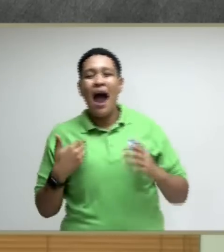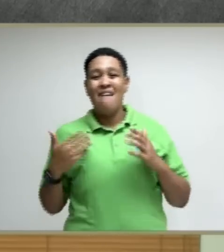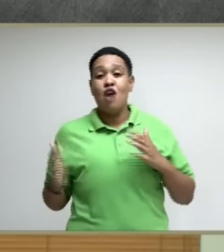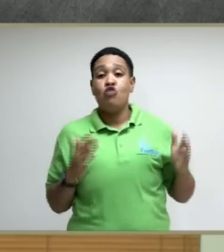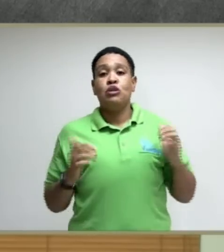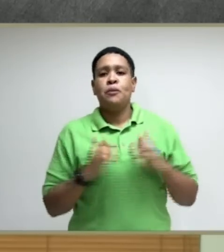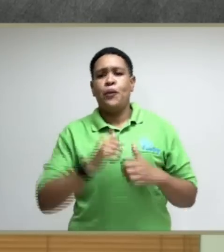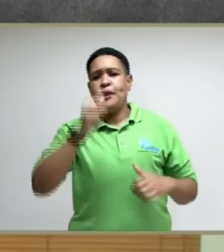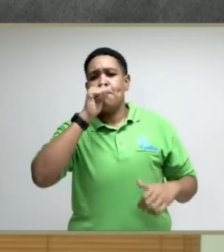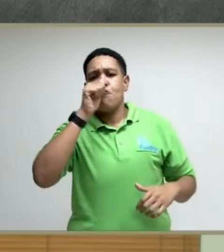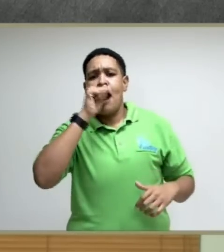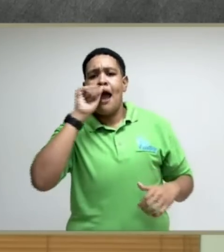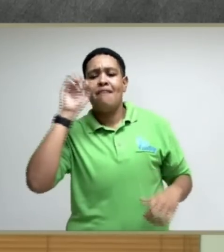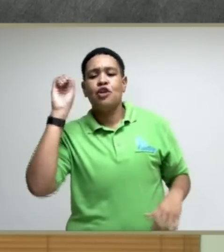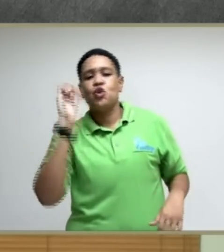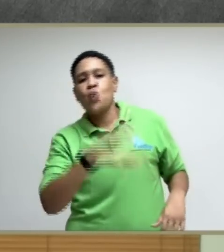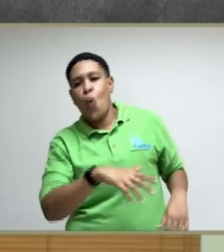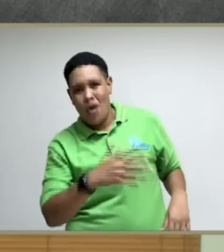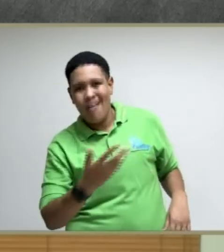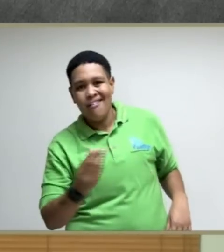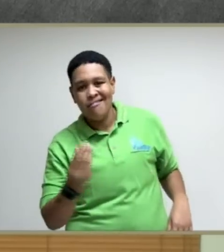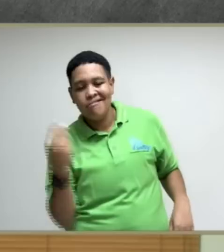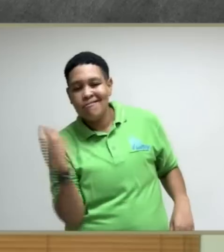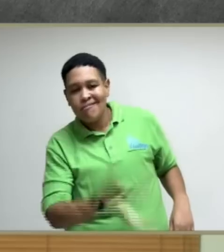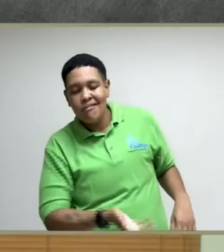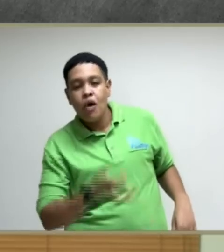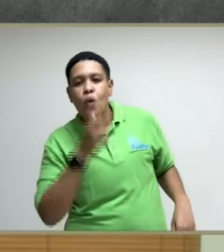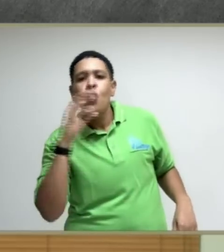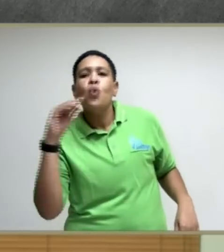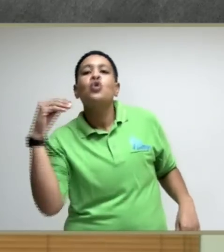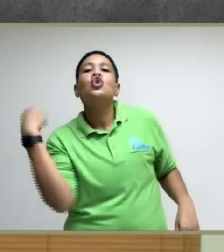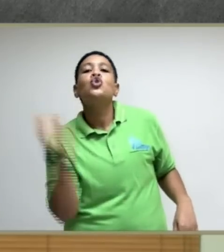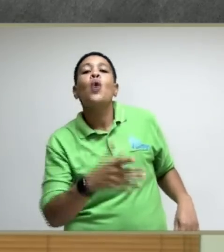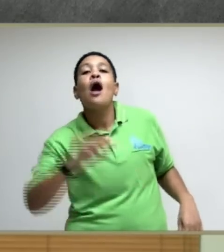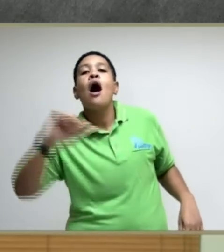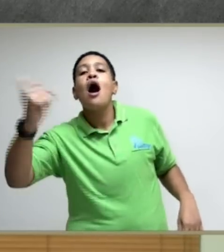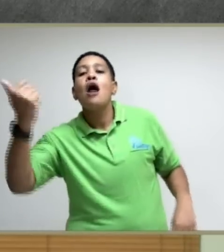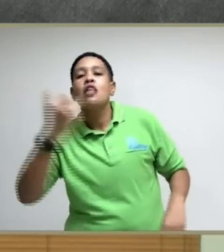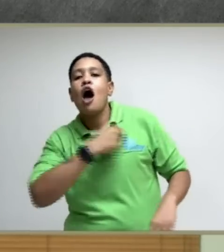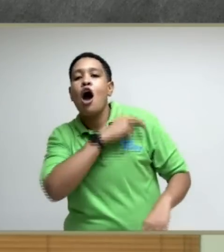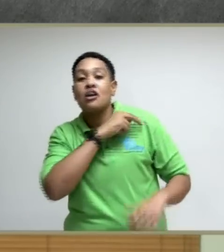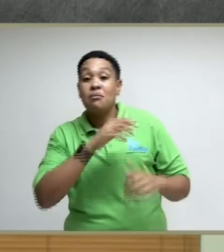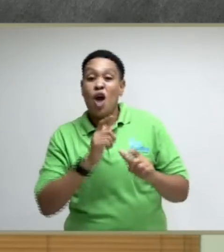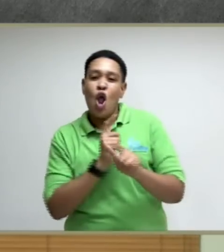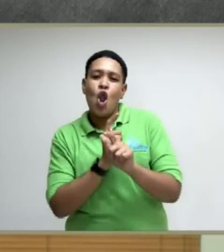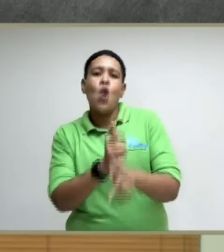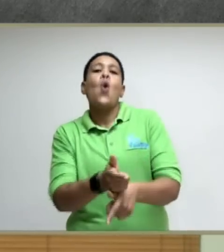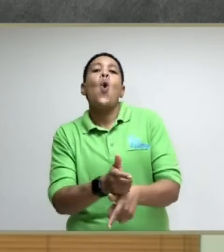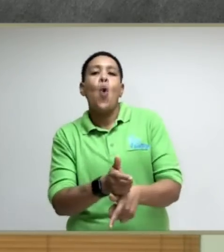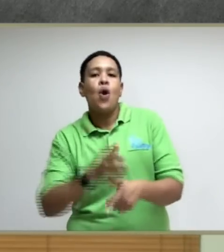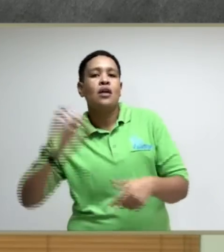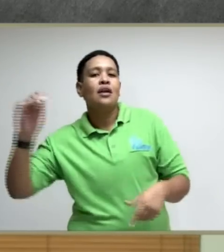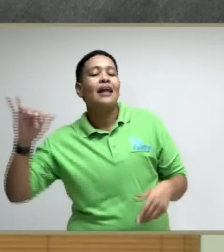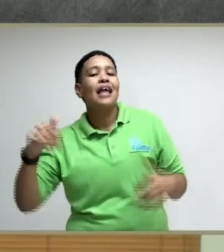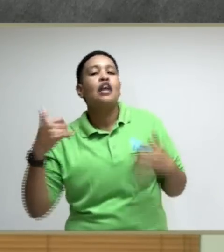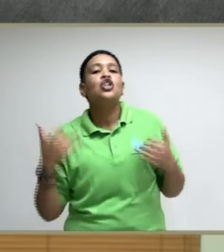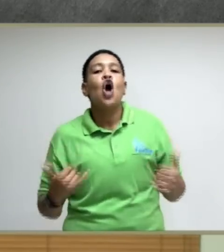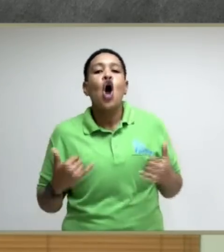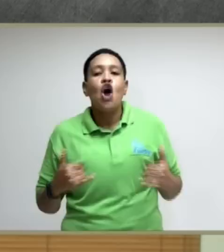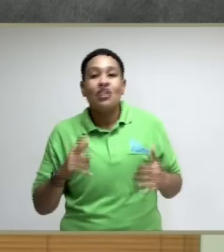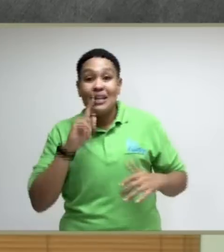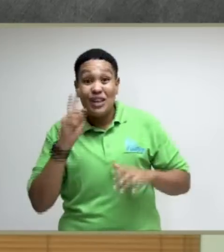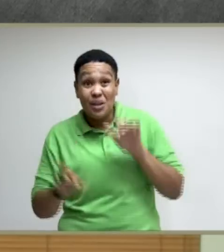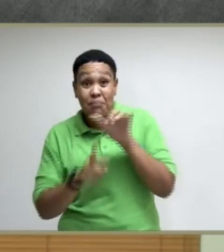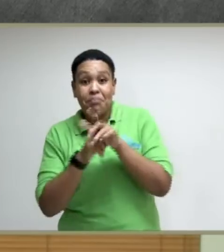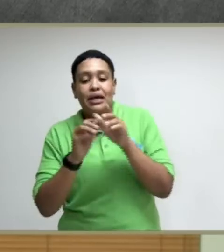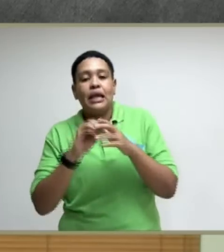with a private donor who would have donated another field hospital on loan, and that is currently being erected